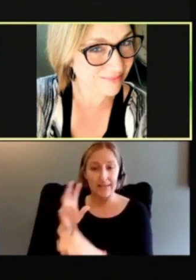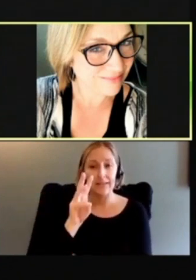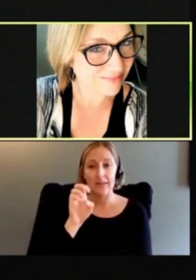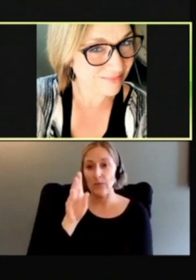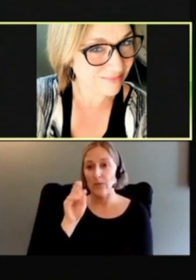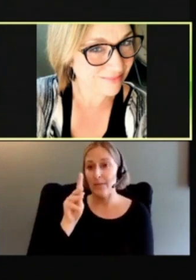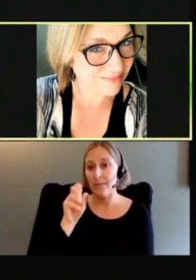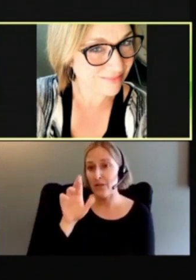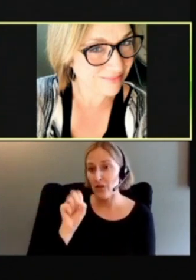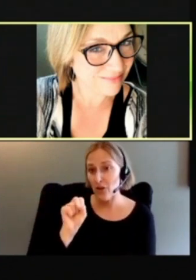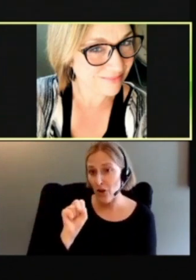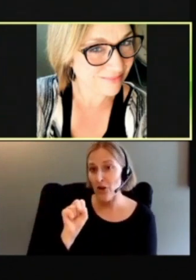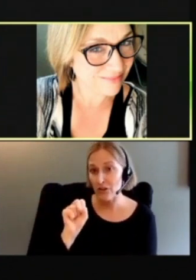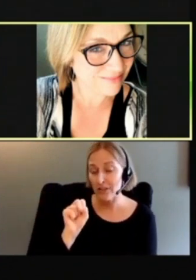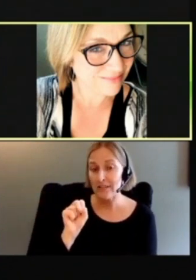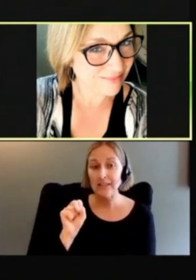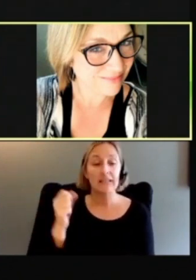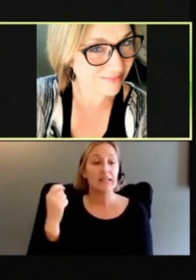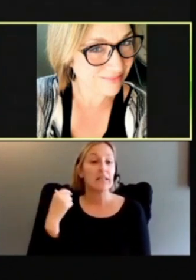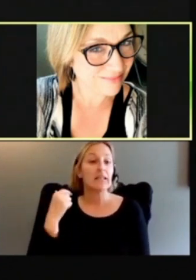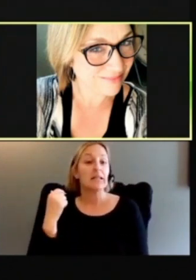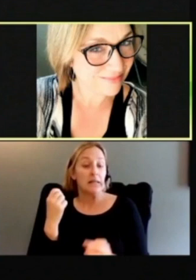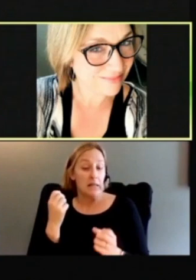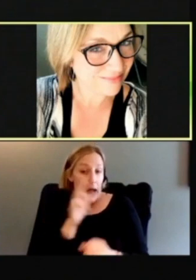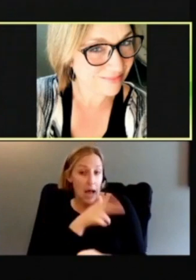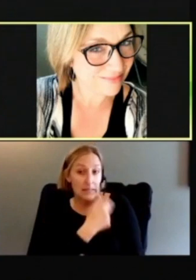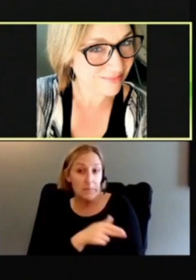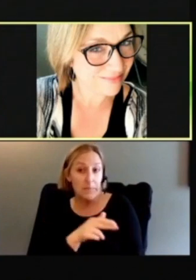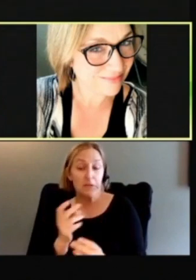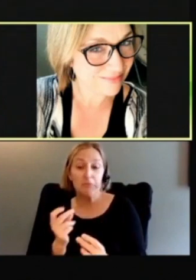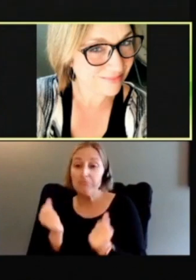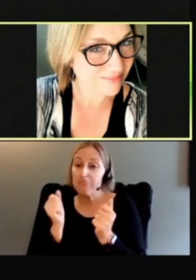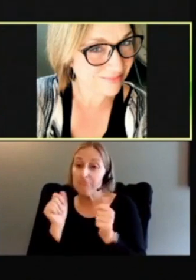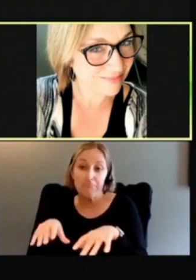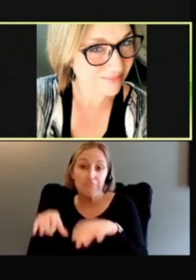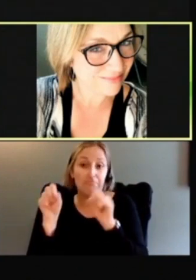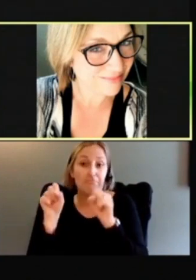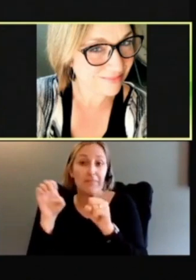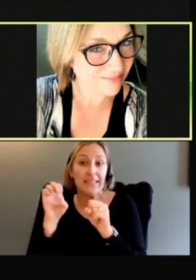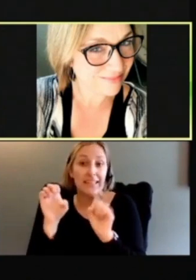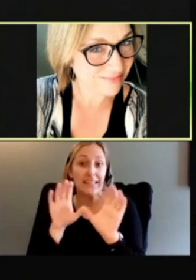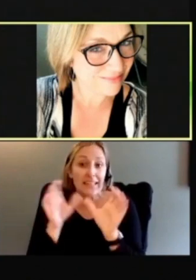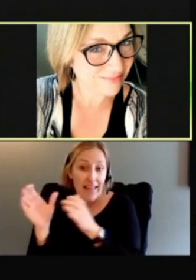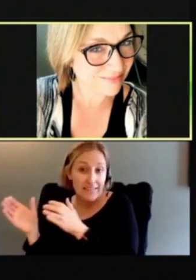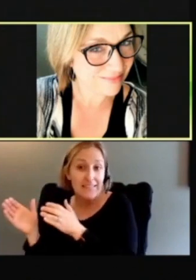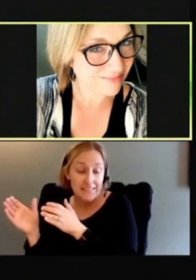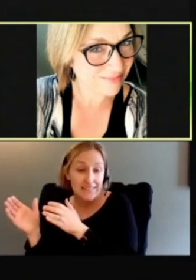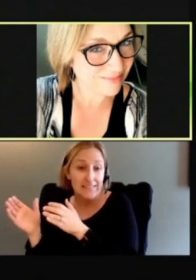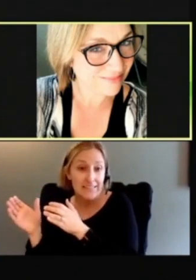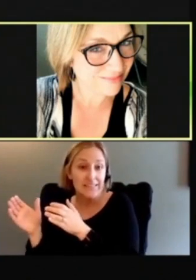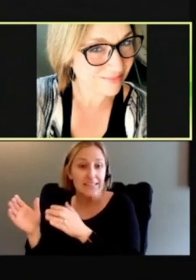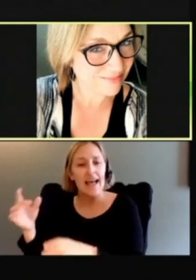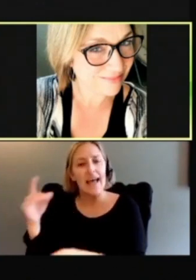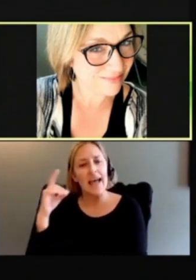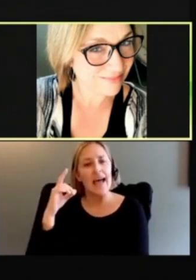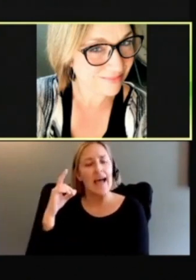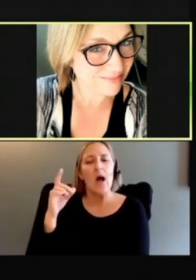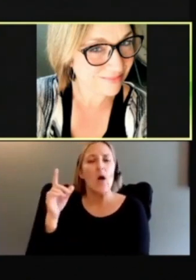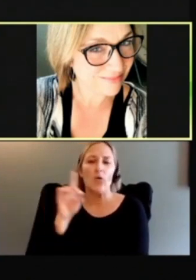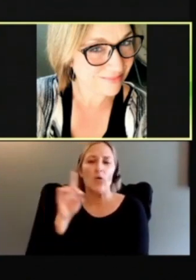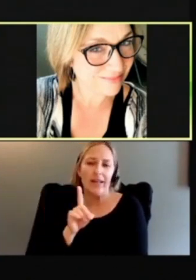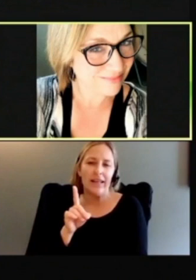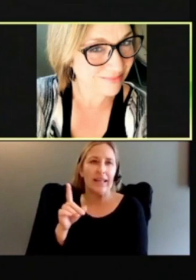The e-classes weren't quickly adopted by hospitals or other organizations. I think there was this fear that